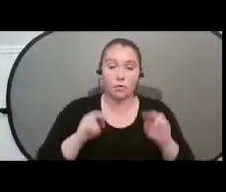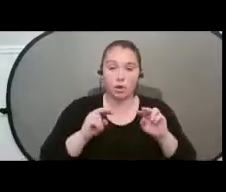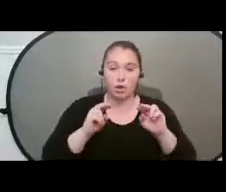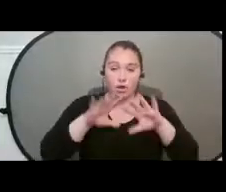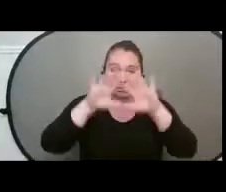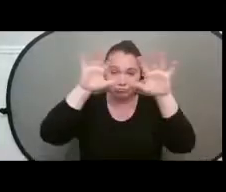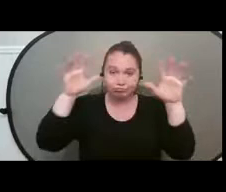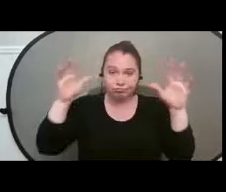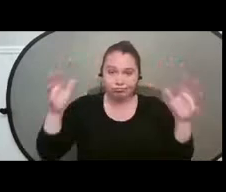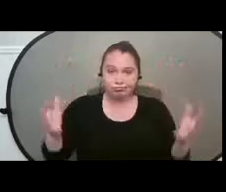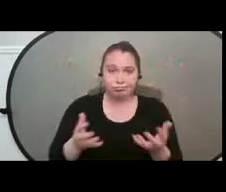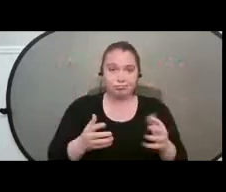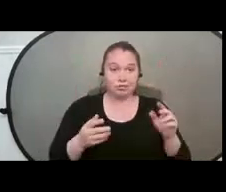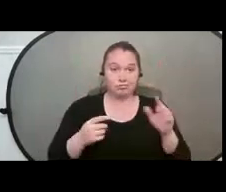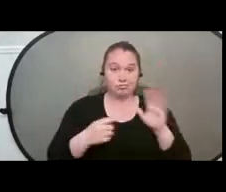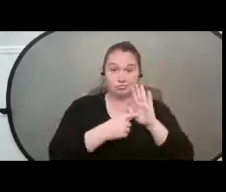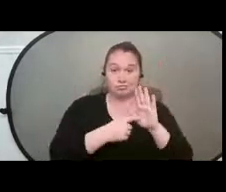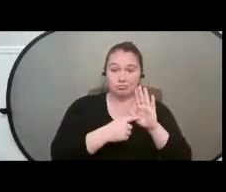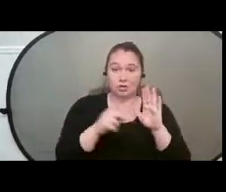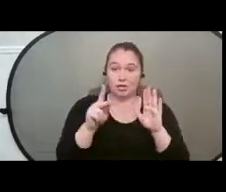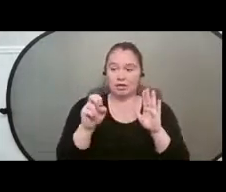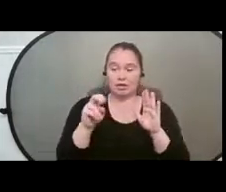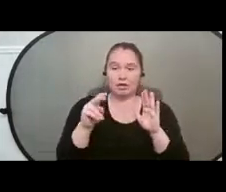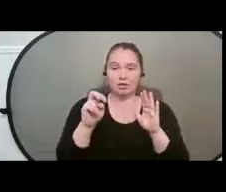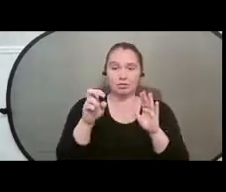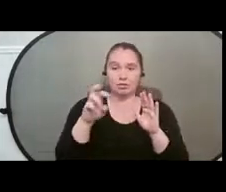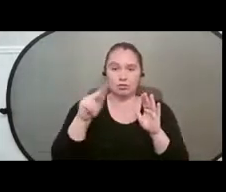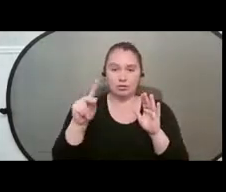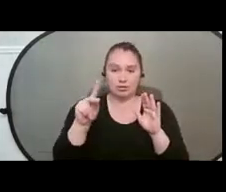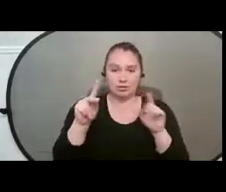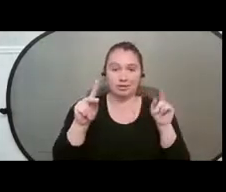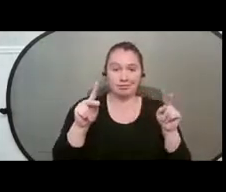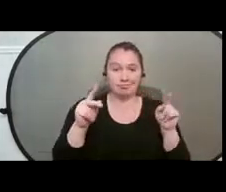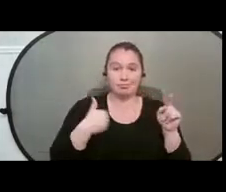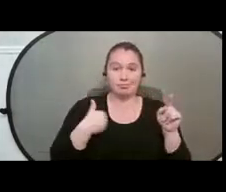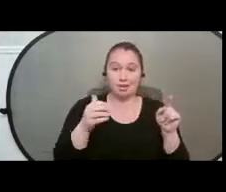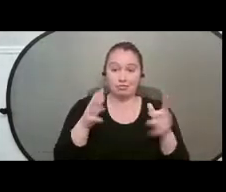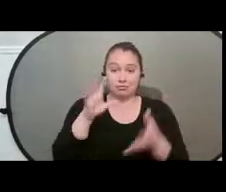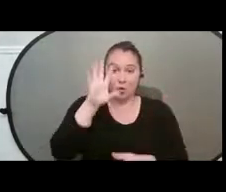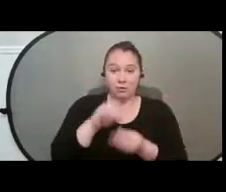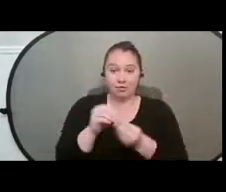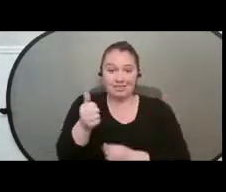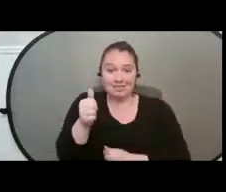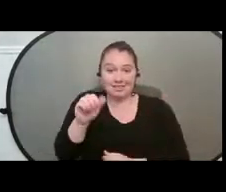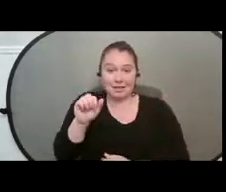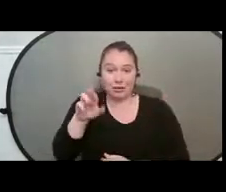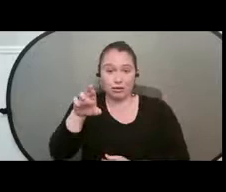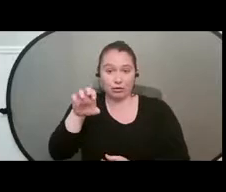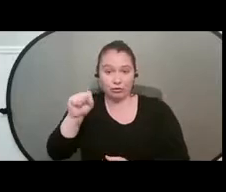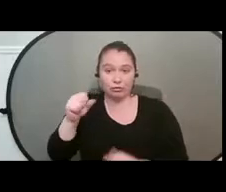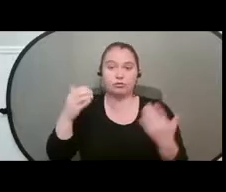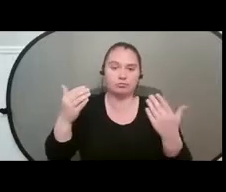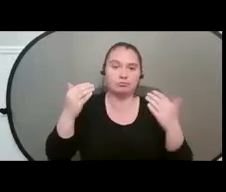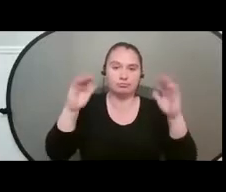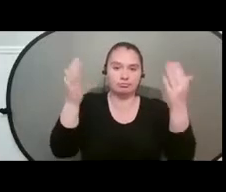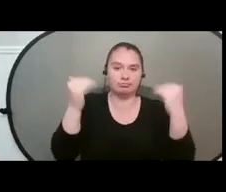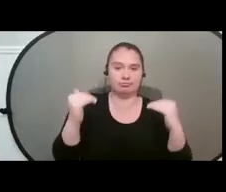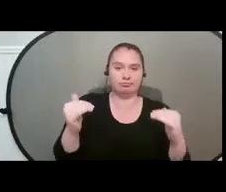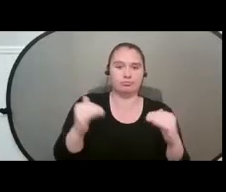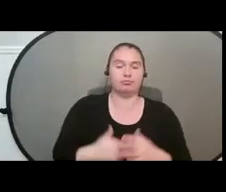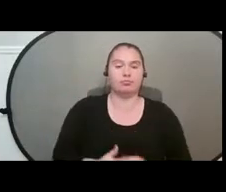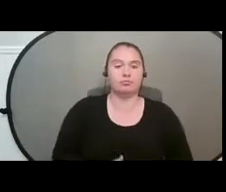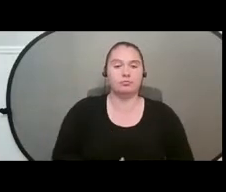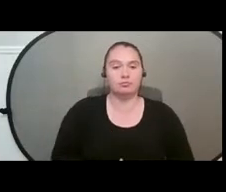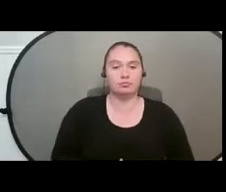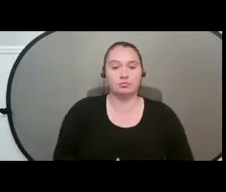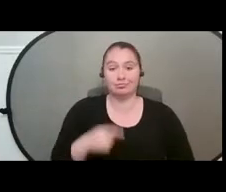a little over 10 acres. This campus was originally built, if you go on to the next slide, was